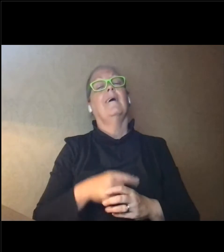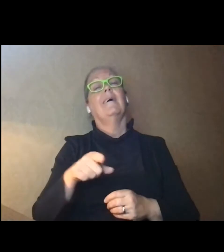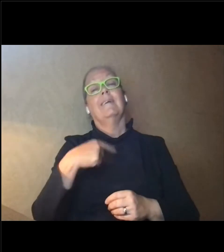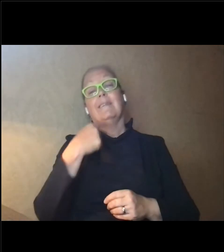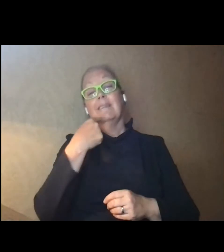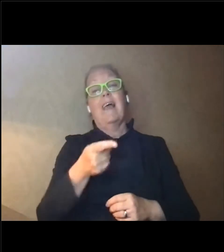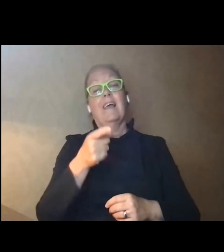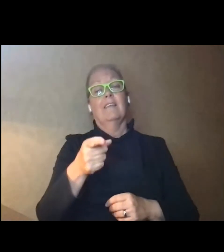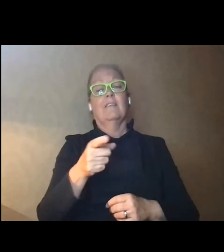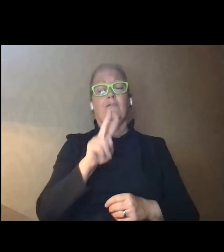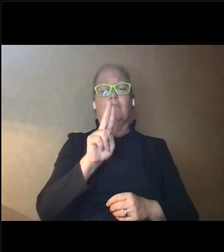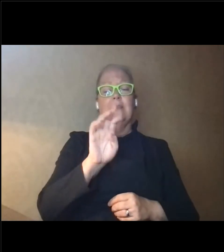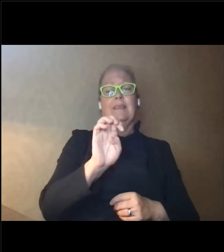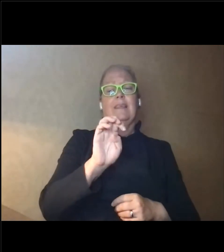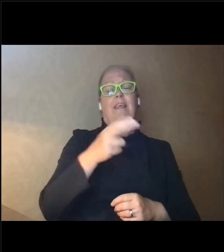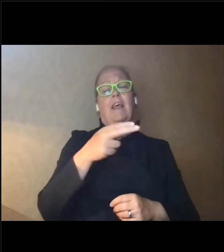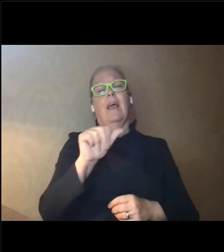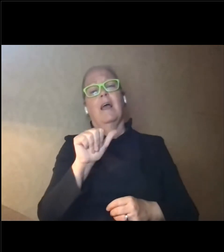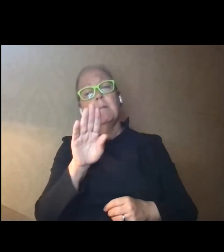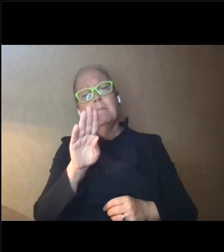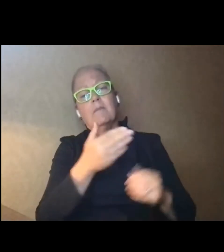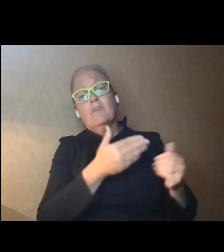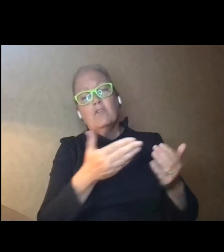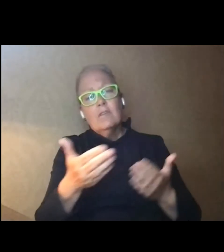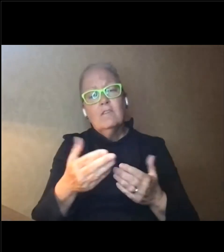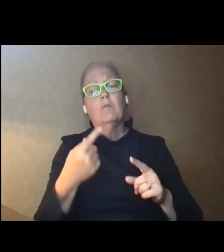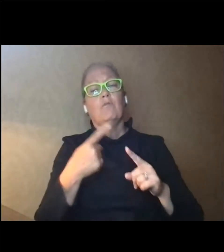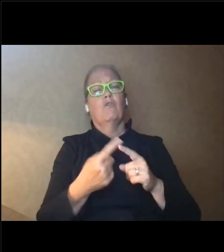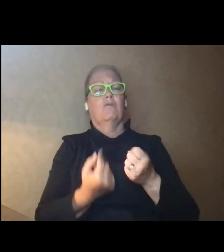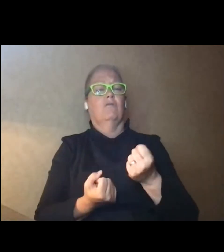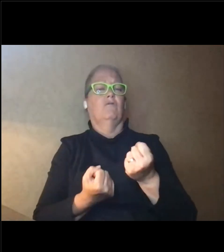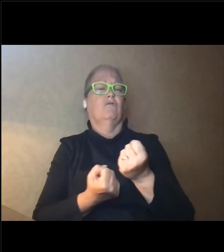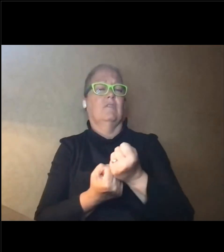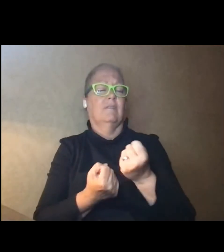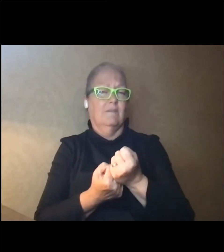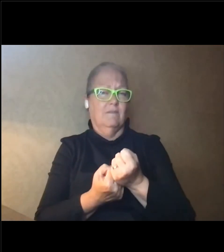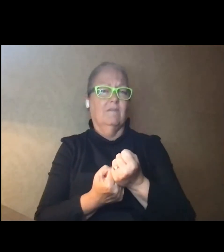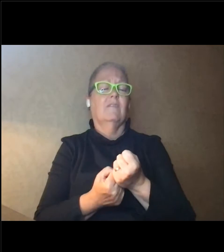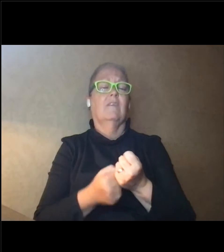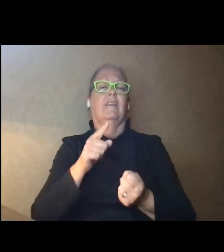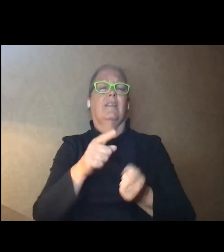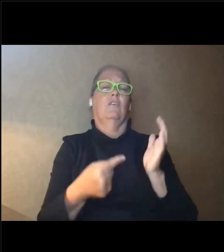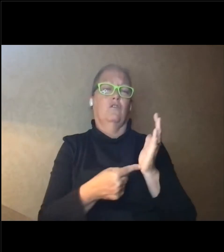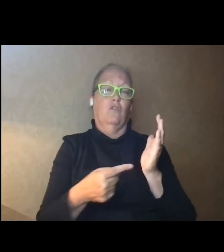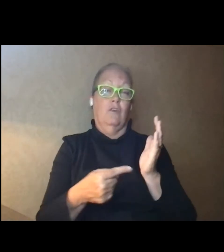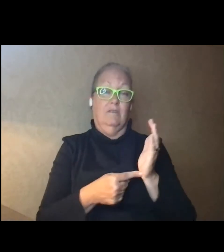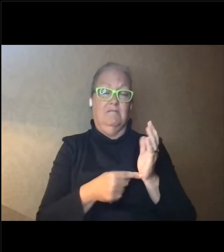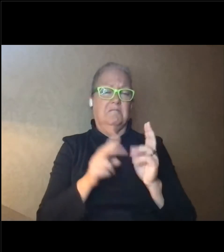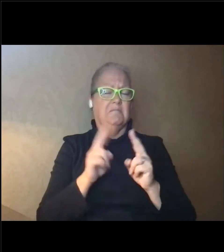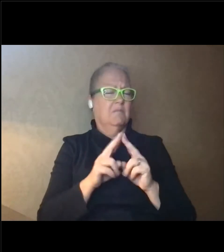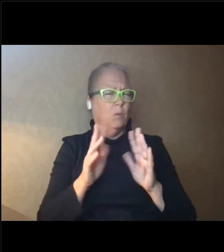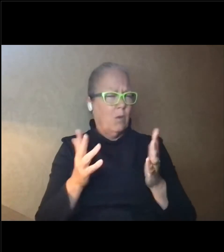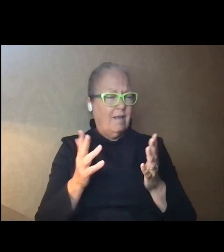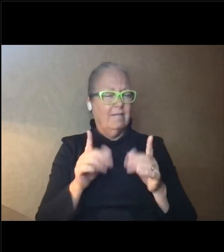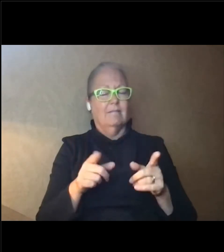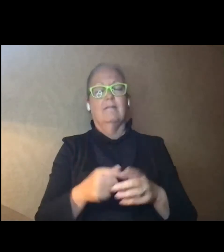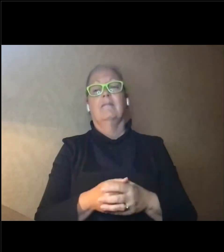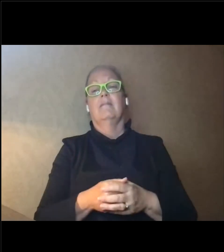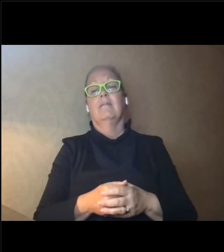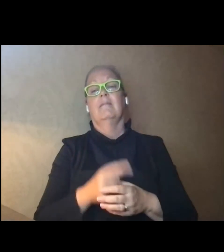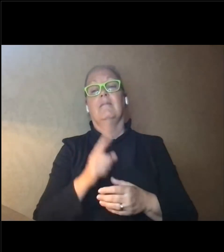rehabilitation services and assistive technology. From my point of view, I find